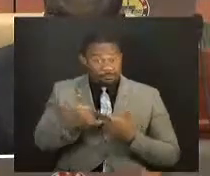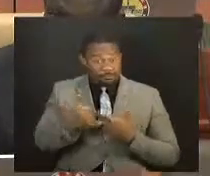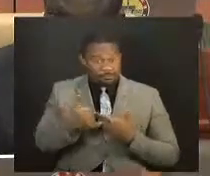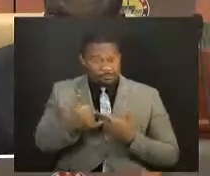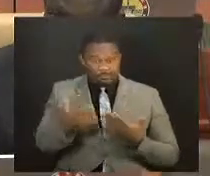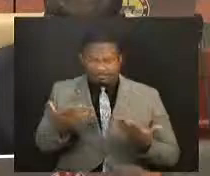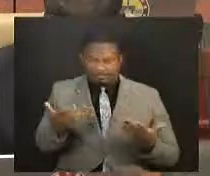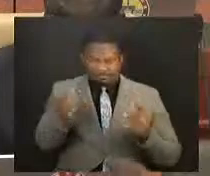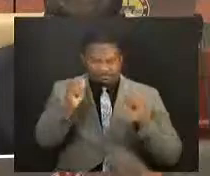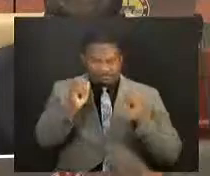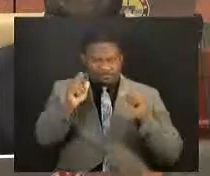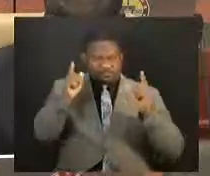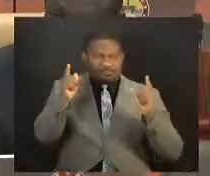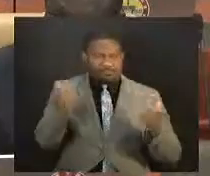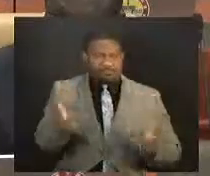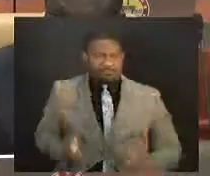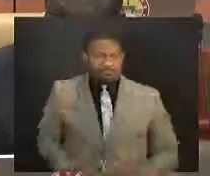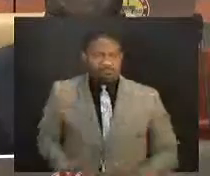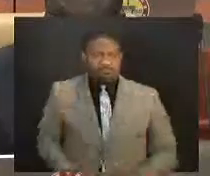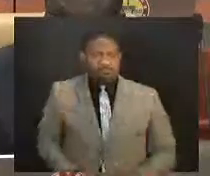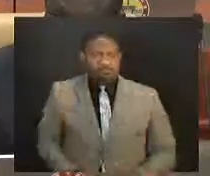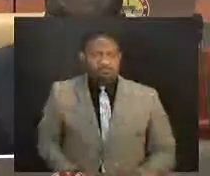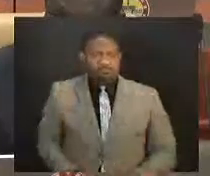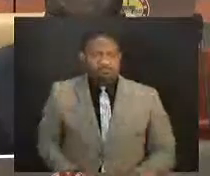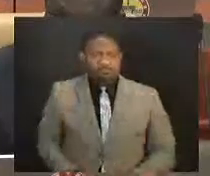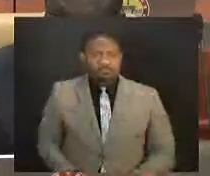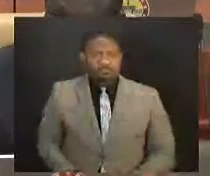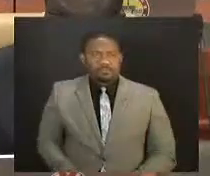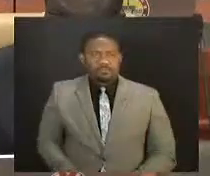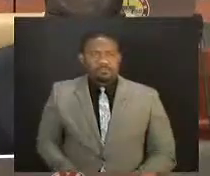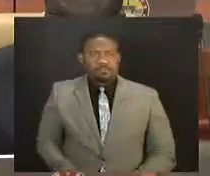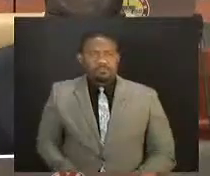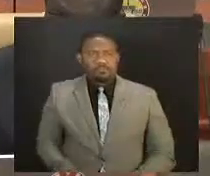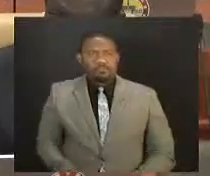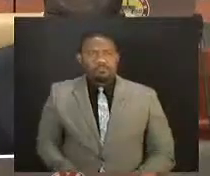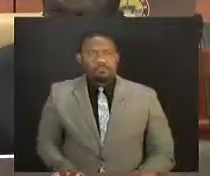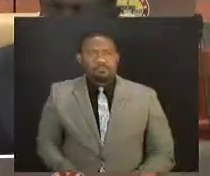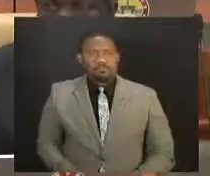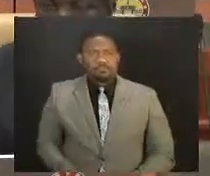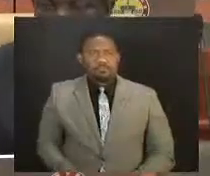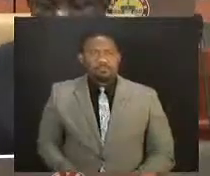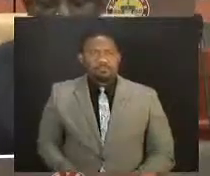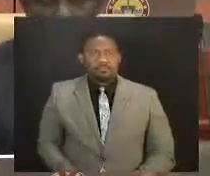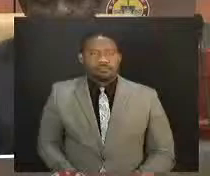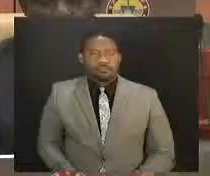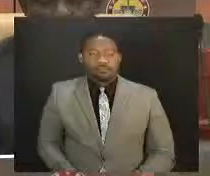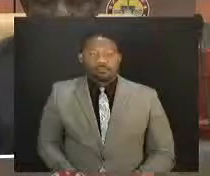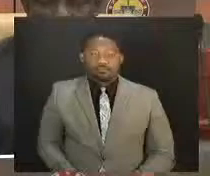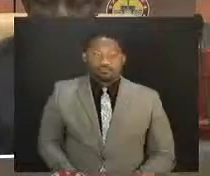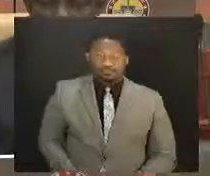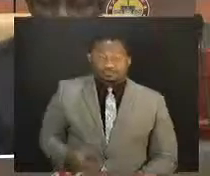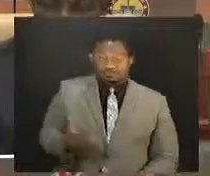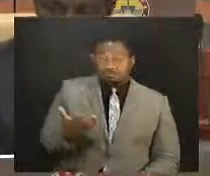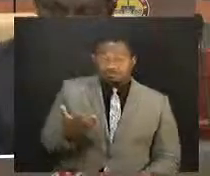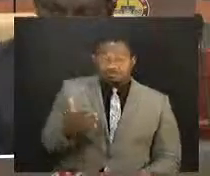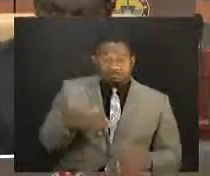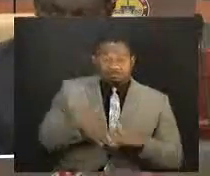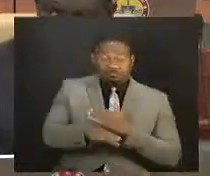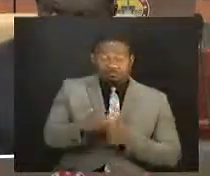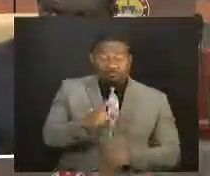it very strange, and I'll add the question. I find it very strange that somebody will walk into the Bank of Ghana